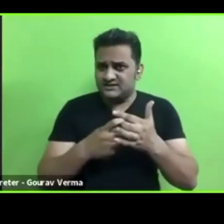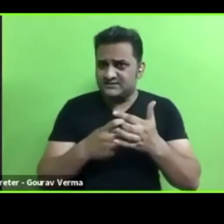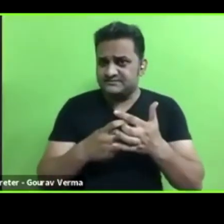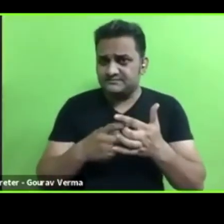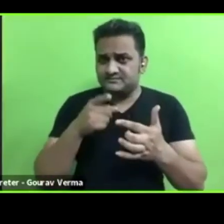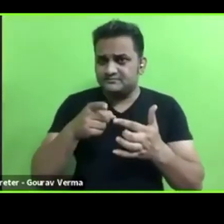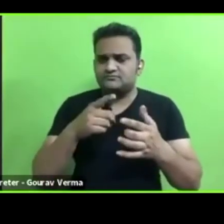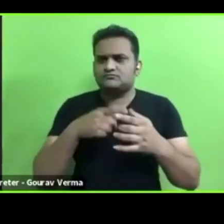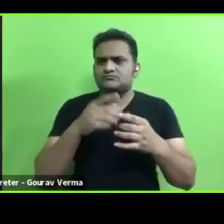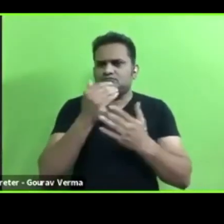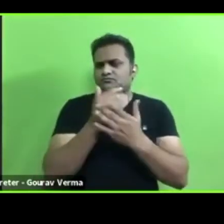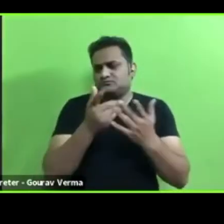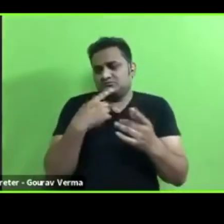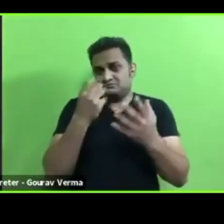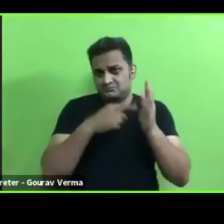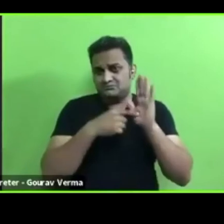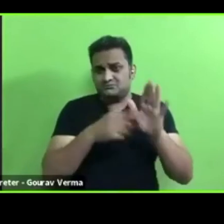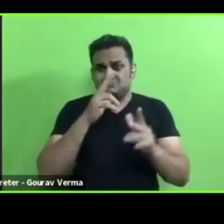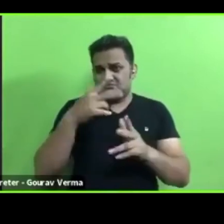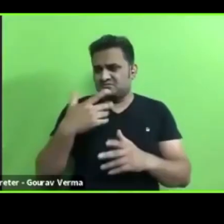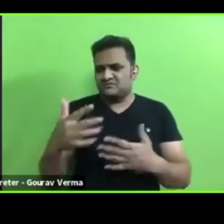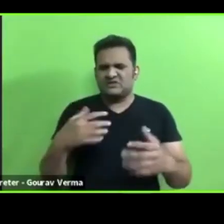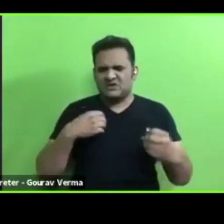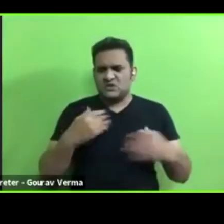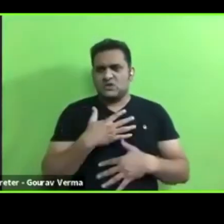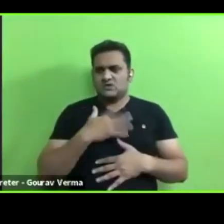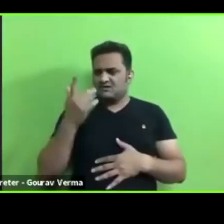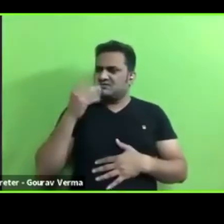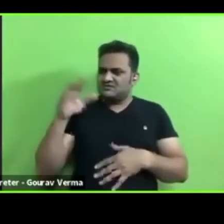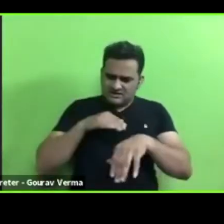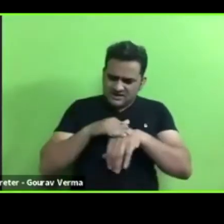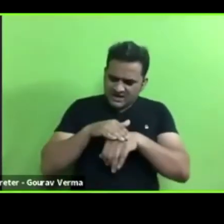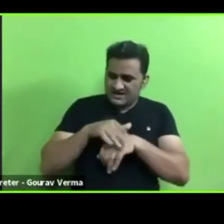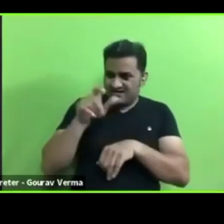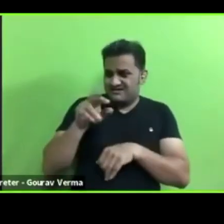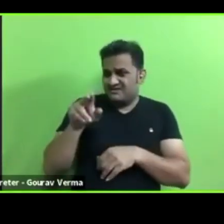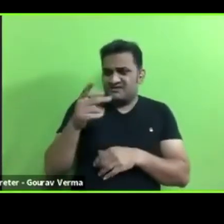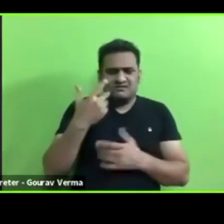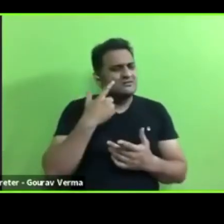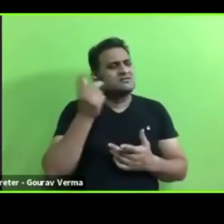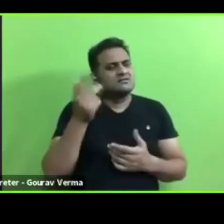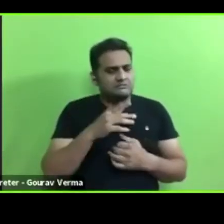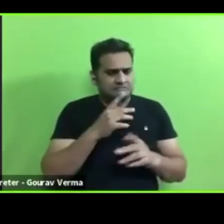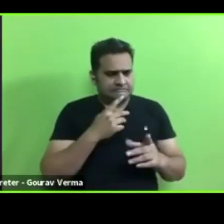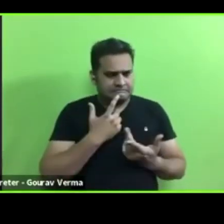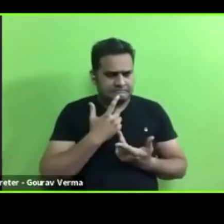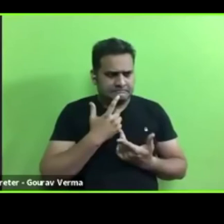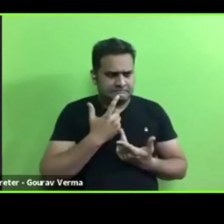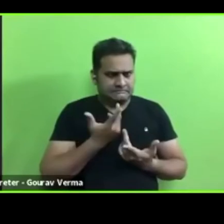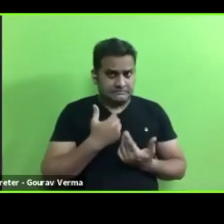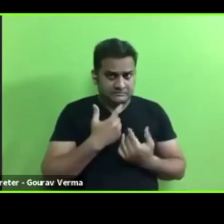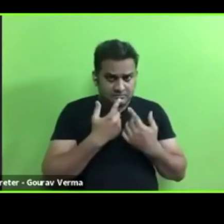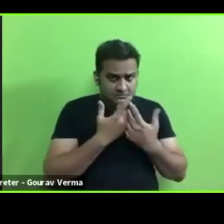this to me and it shook me. He said, you know, what we do is labor. And I thought to myself, have I ever said